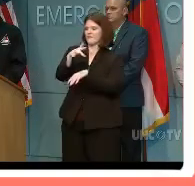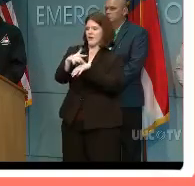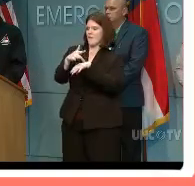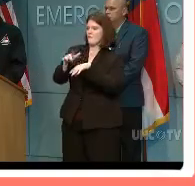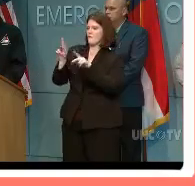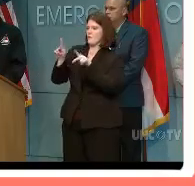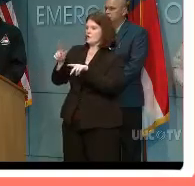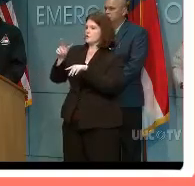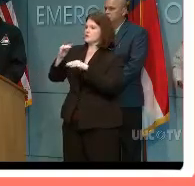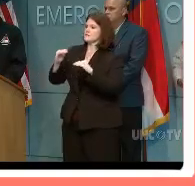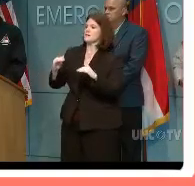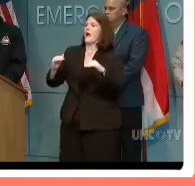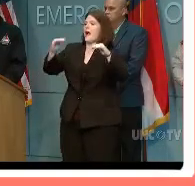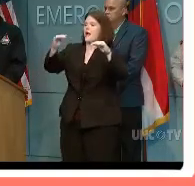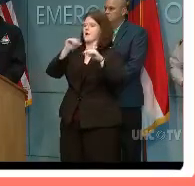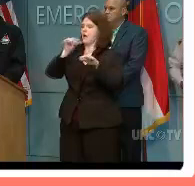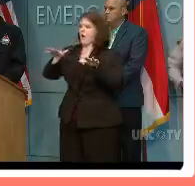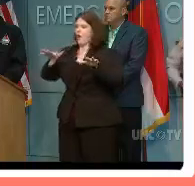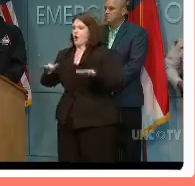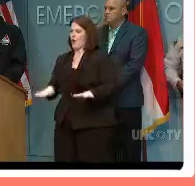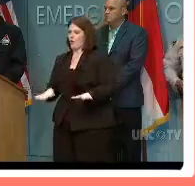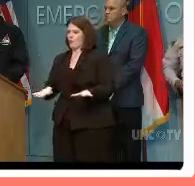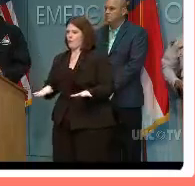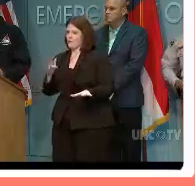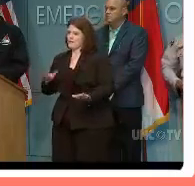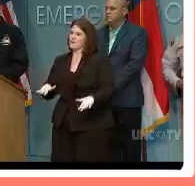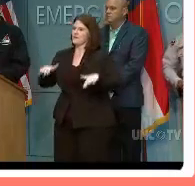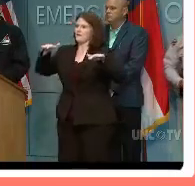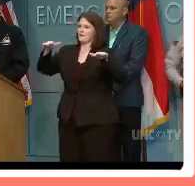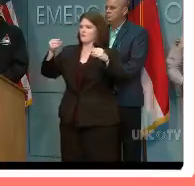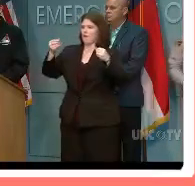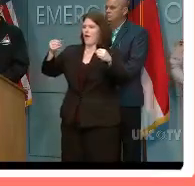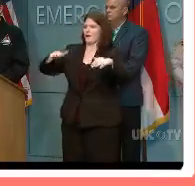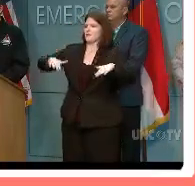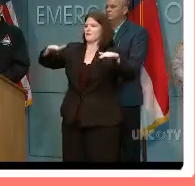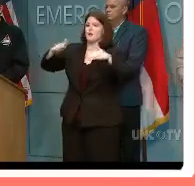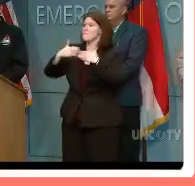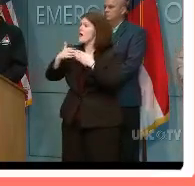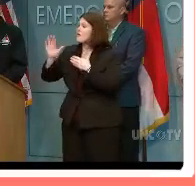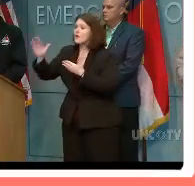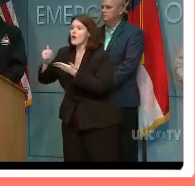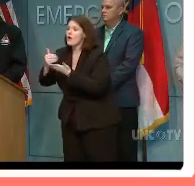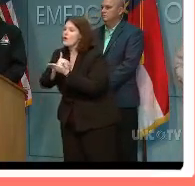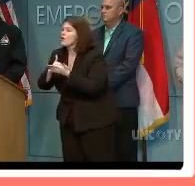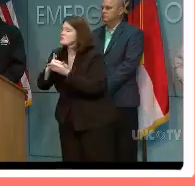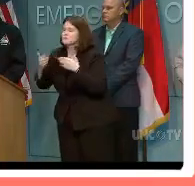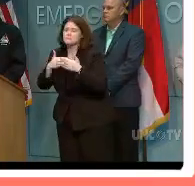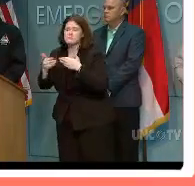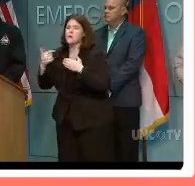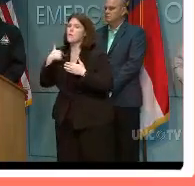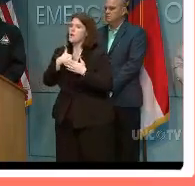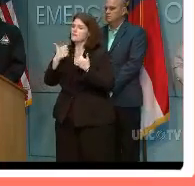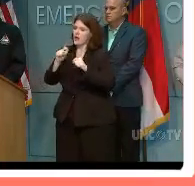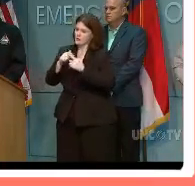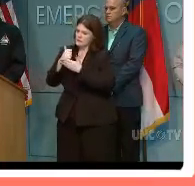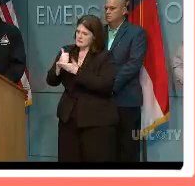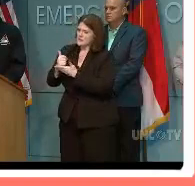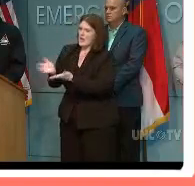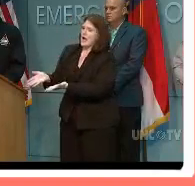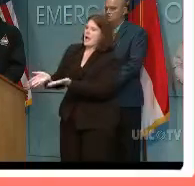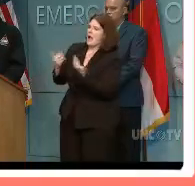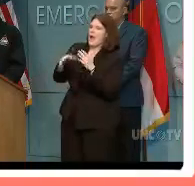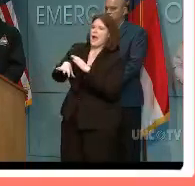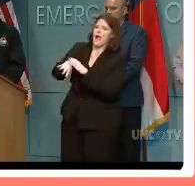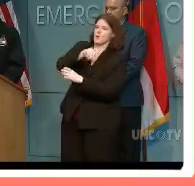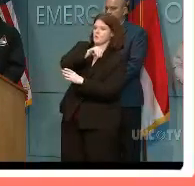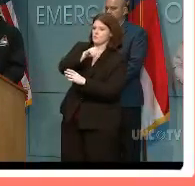people on higher ground. And no matter what their income, we want people out of places